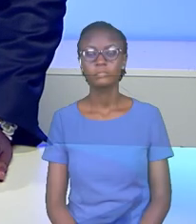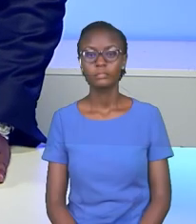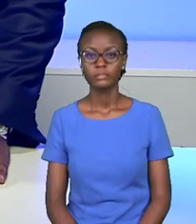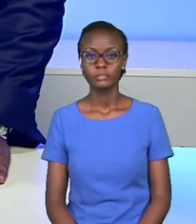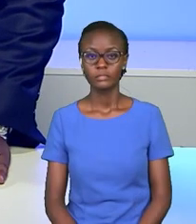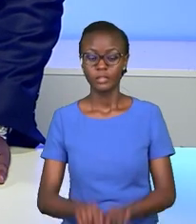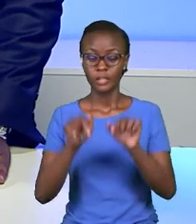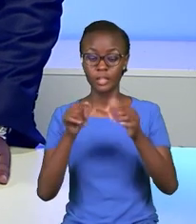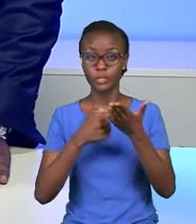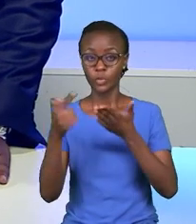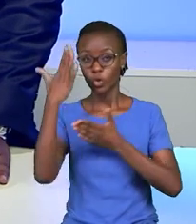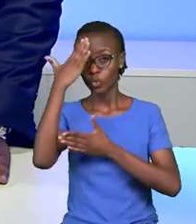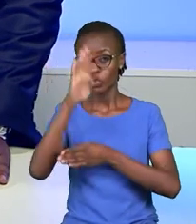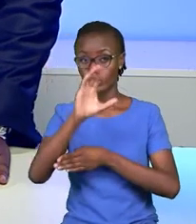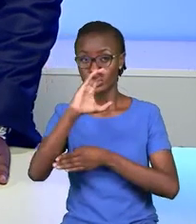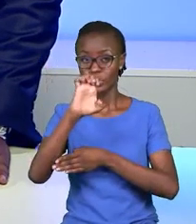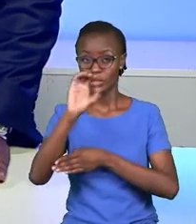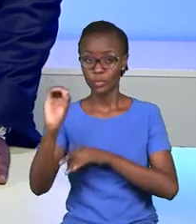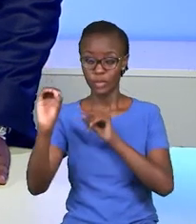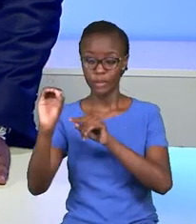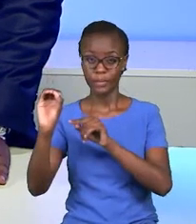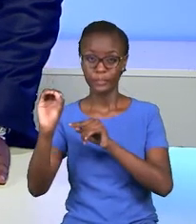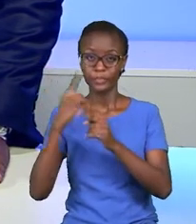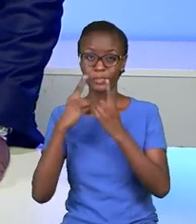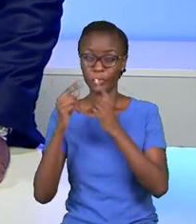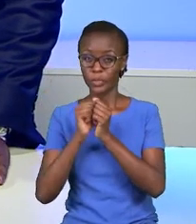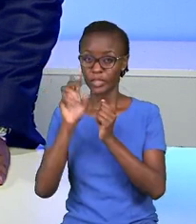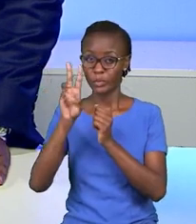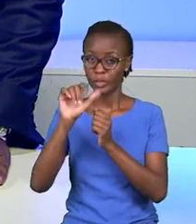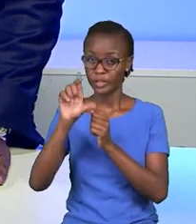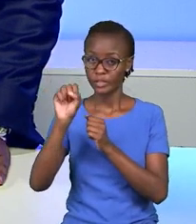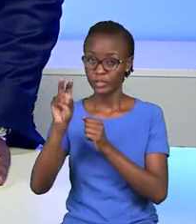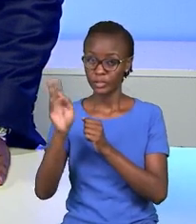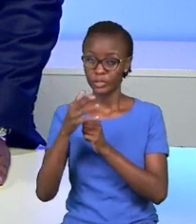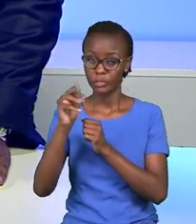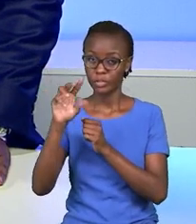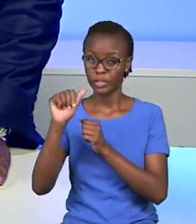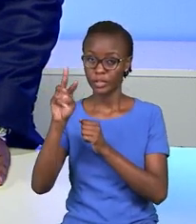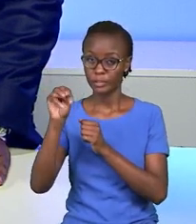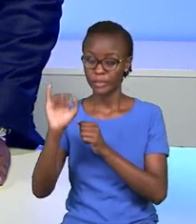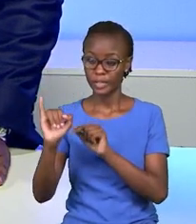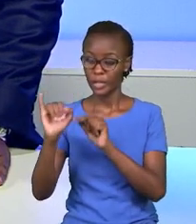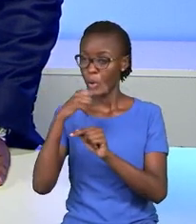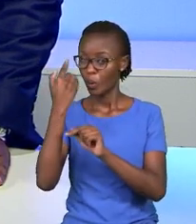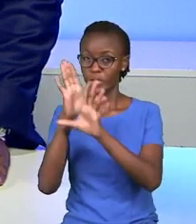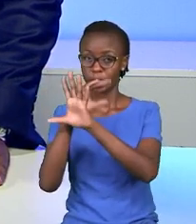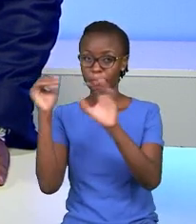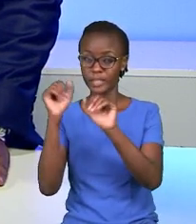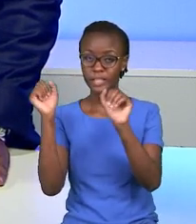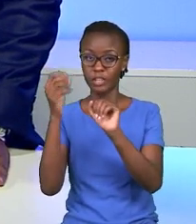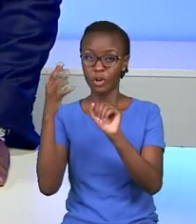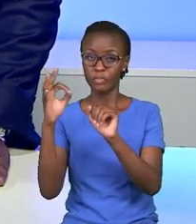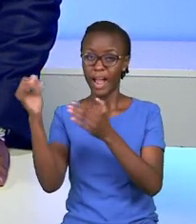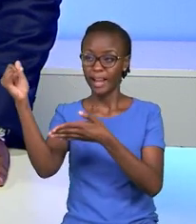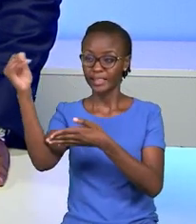On this week's episode of Know Your CEO, we get to interact with Wilson Mugambi, who doubles up as the president of the Architectural Association of Kenya and